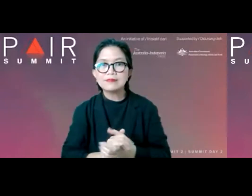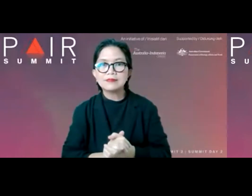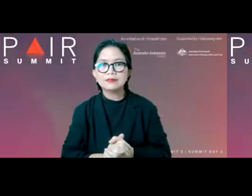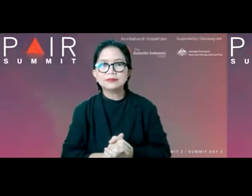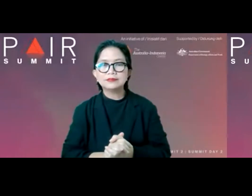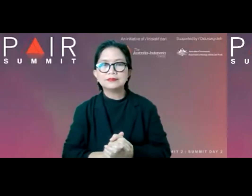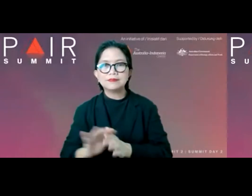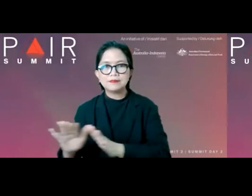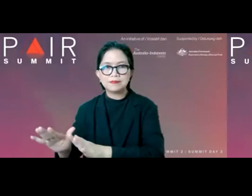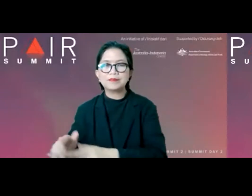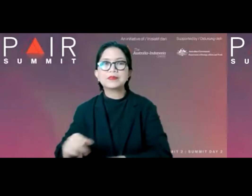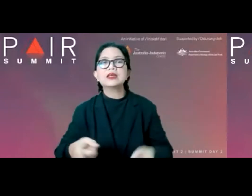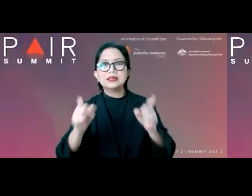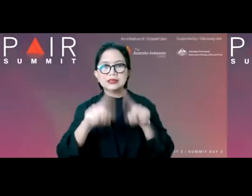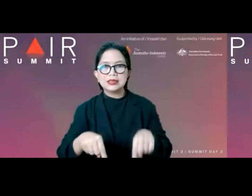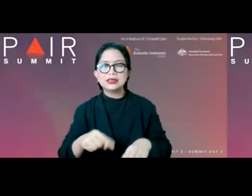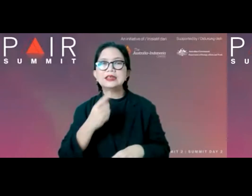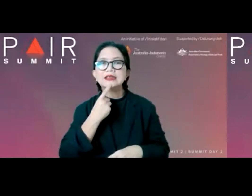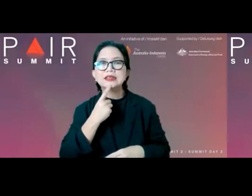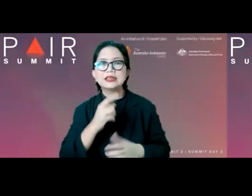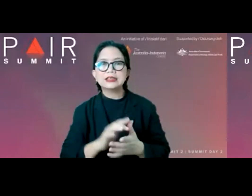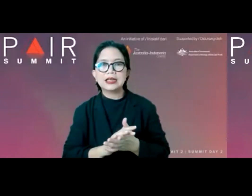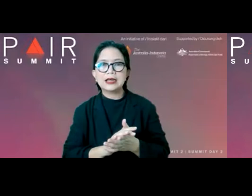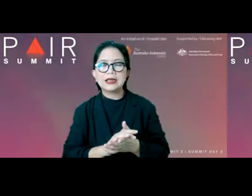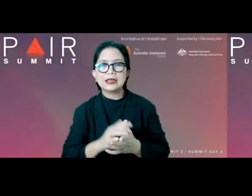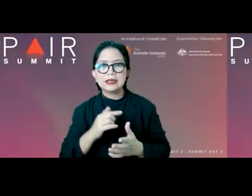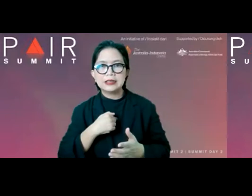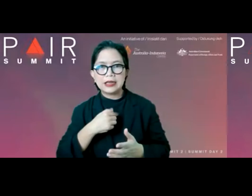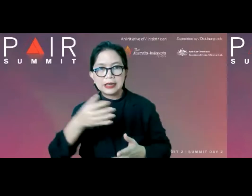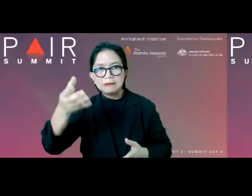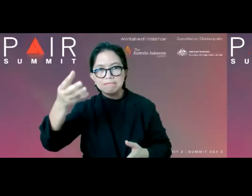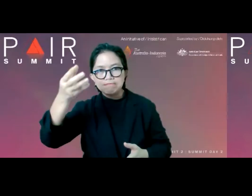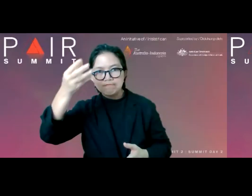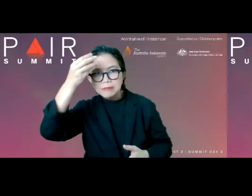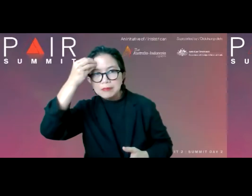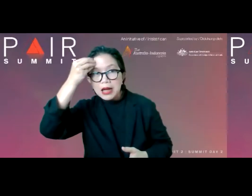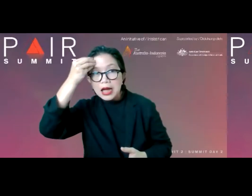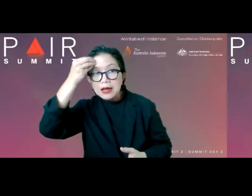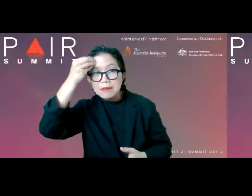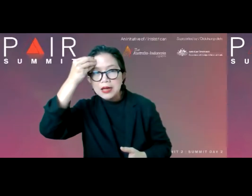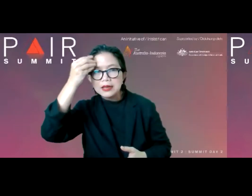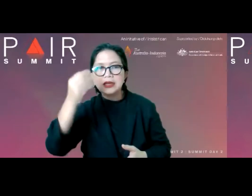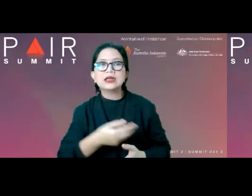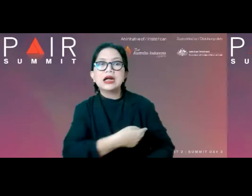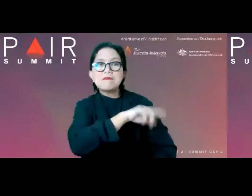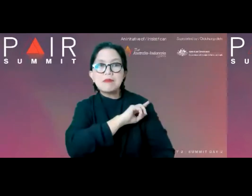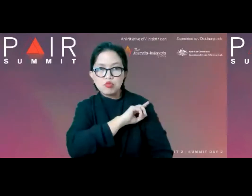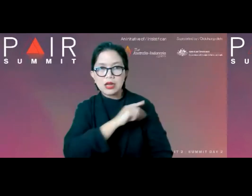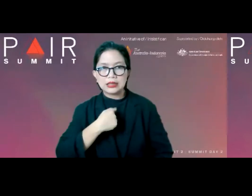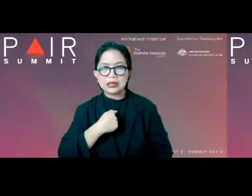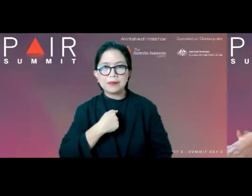thing's also very, very relevant as well, because we might not just be talking about systems